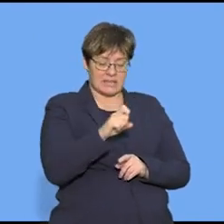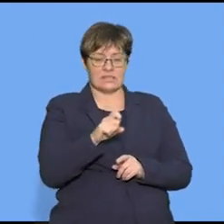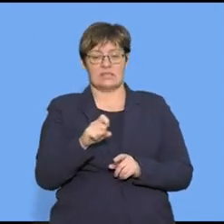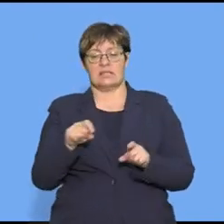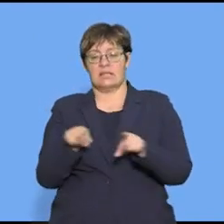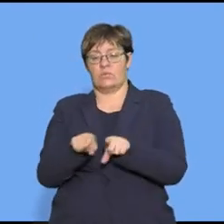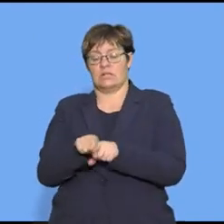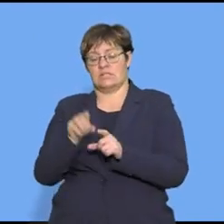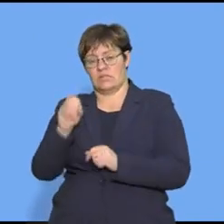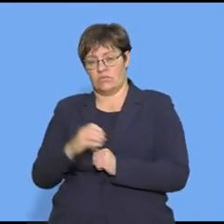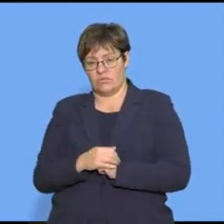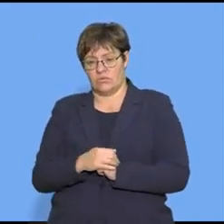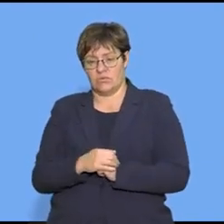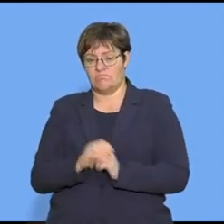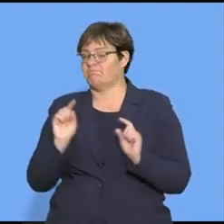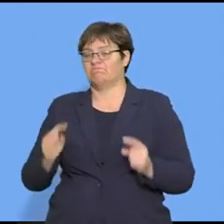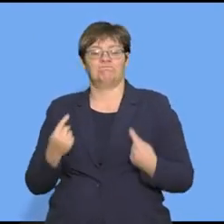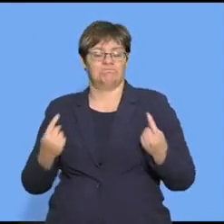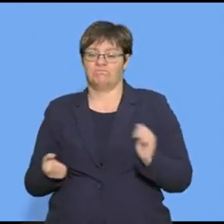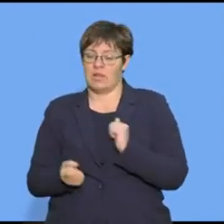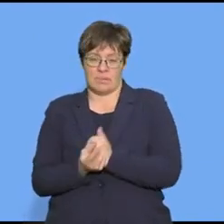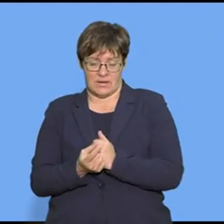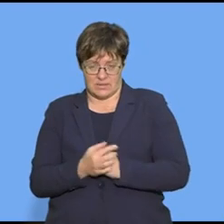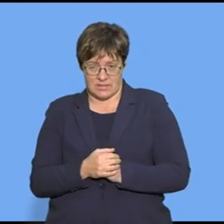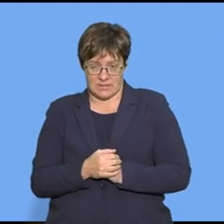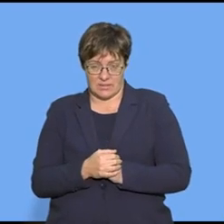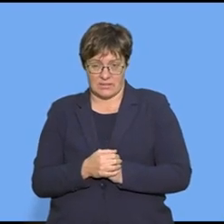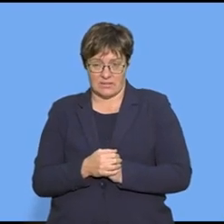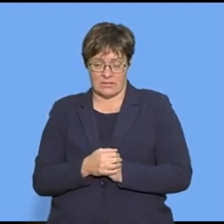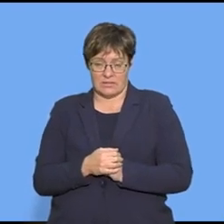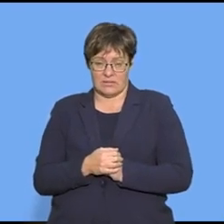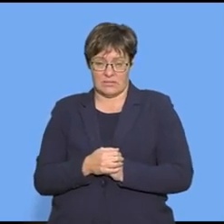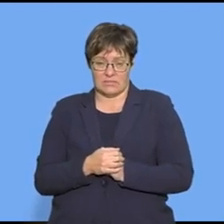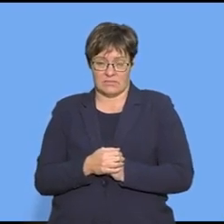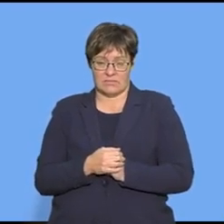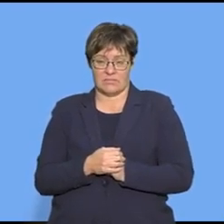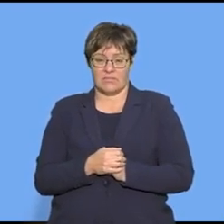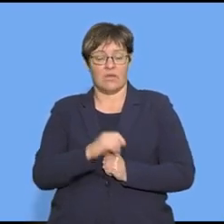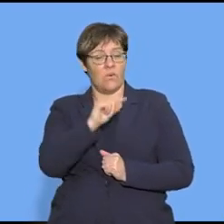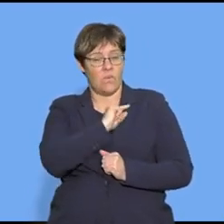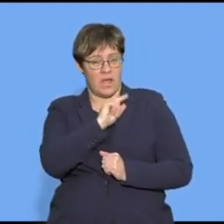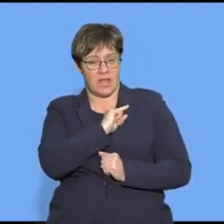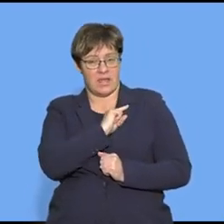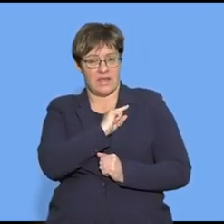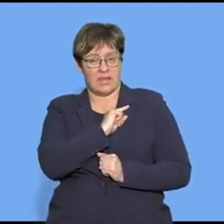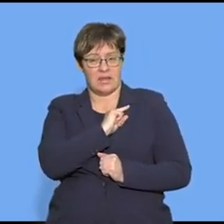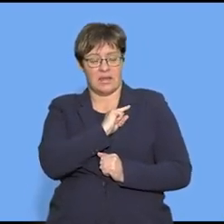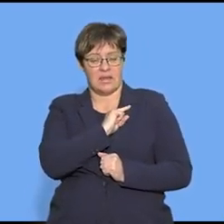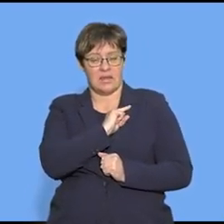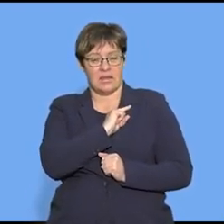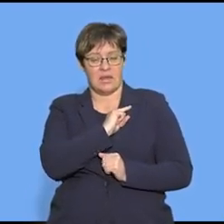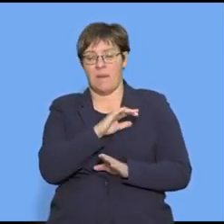be 0, and this cannot happen, right? So we can't have this x as a 0 because there's